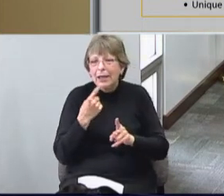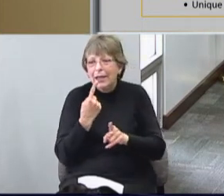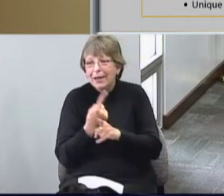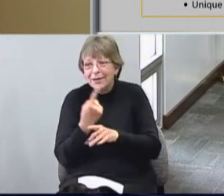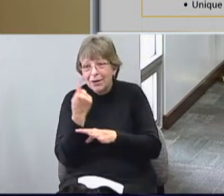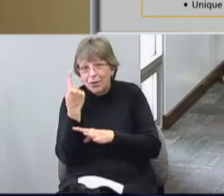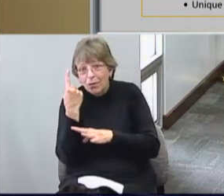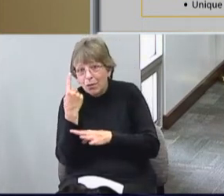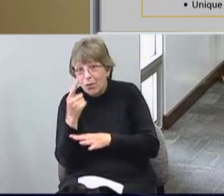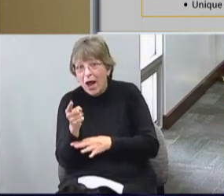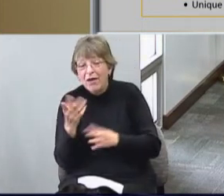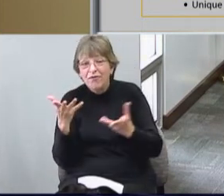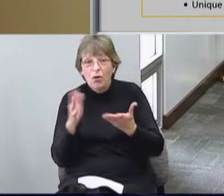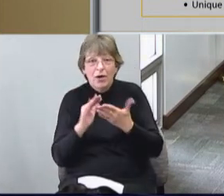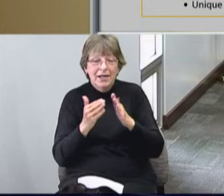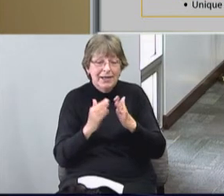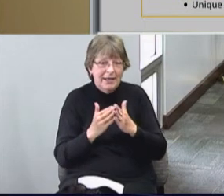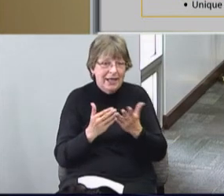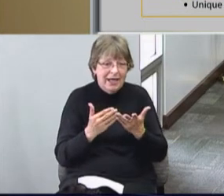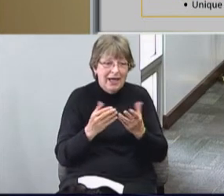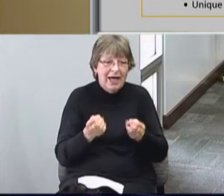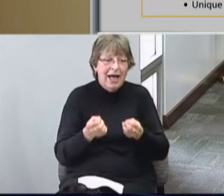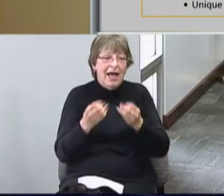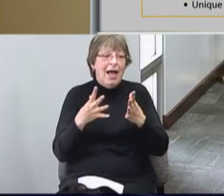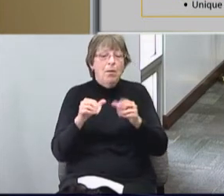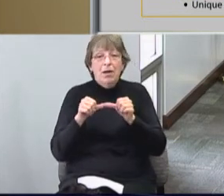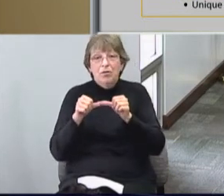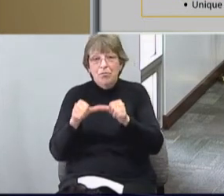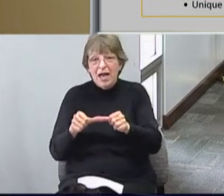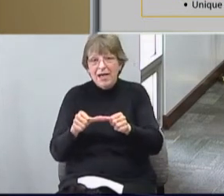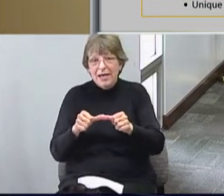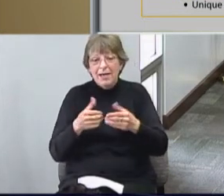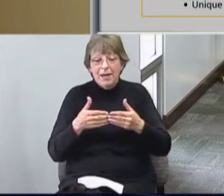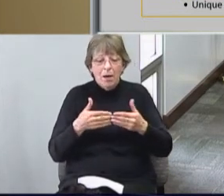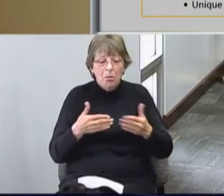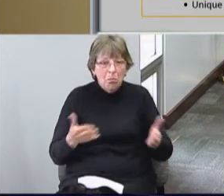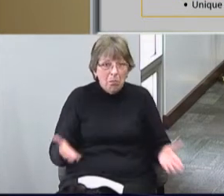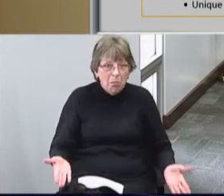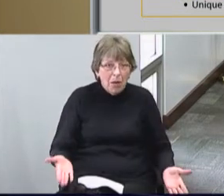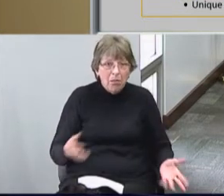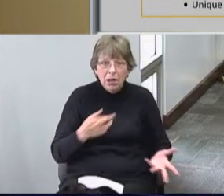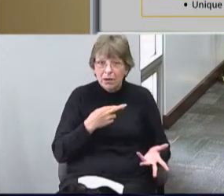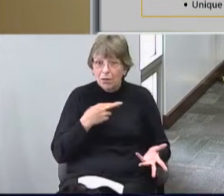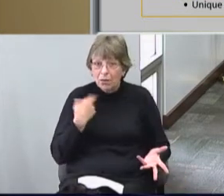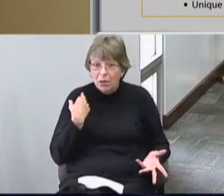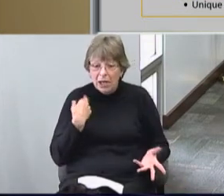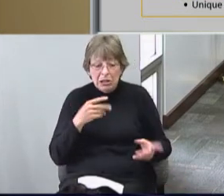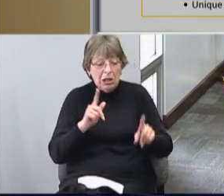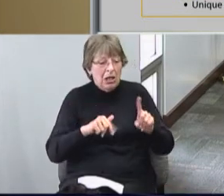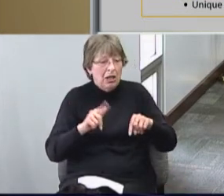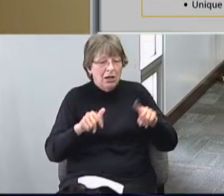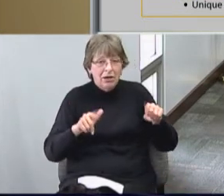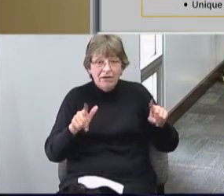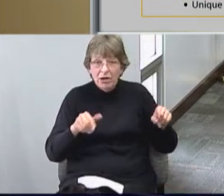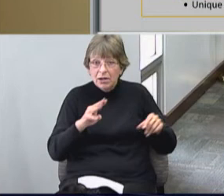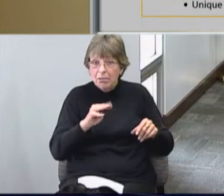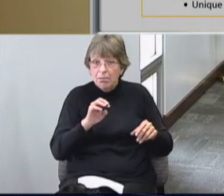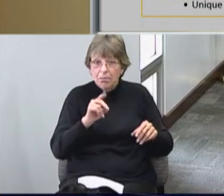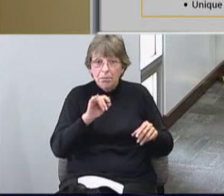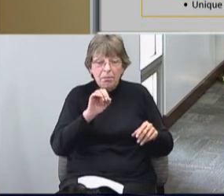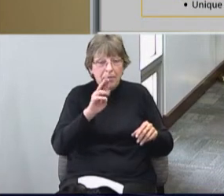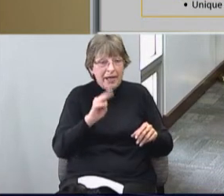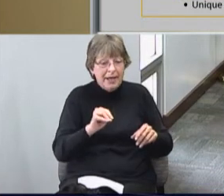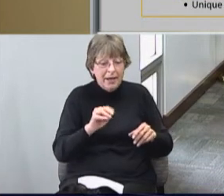the maintainability, public liability, the diversity, both in the medium and the scale